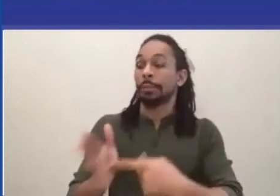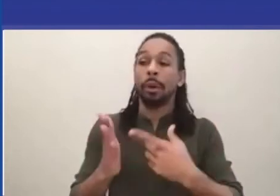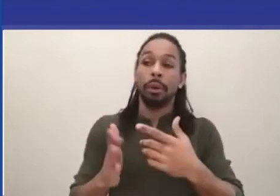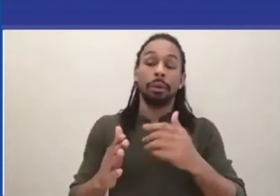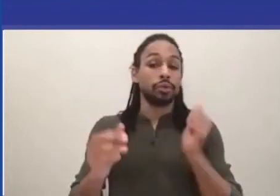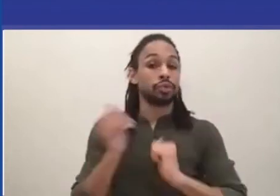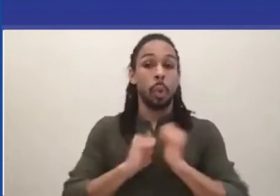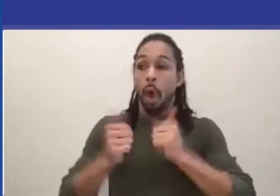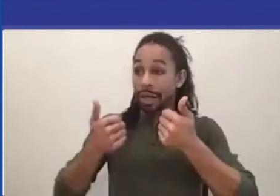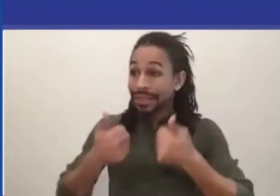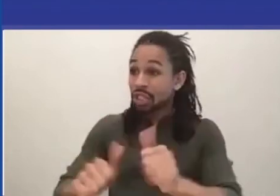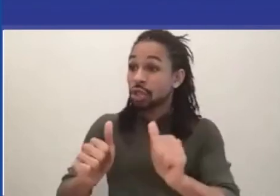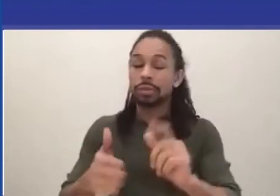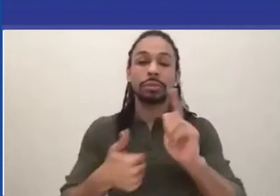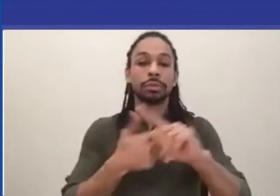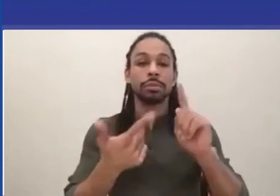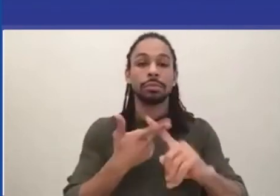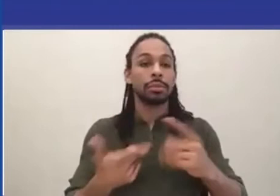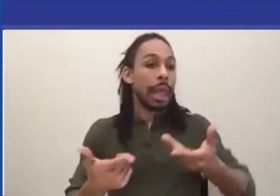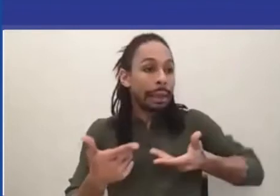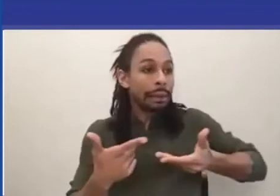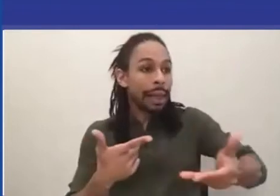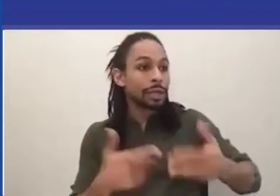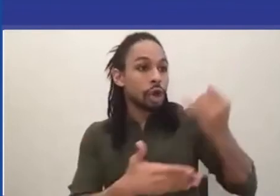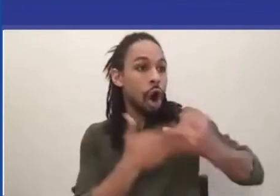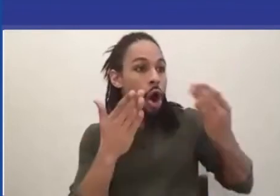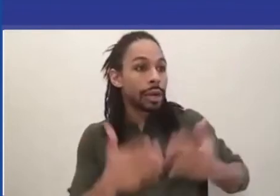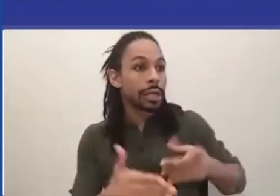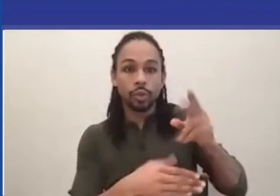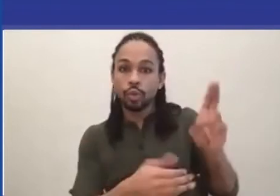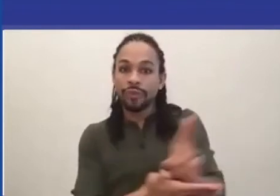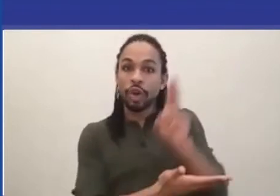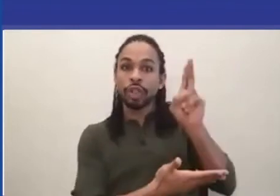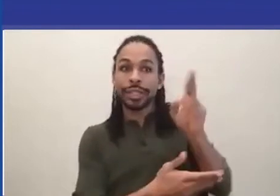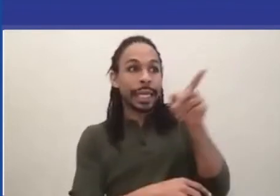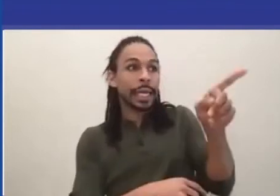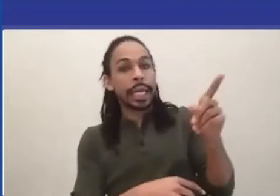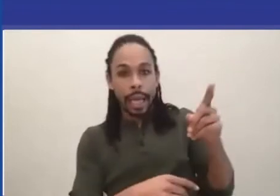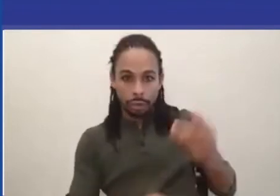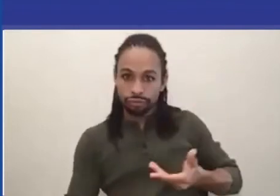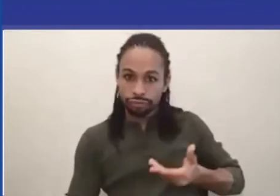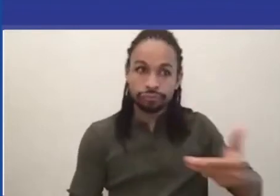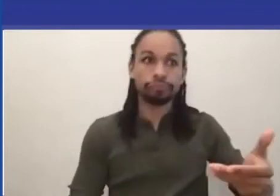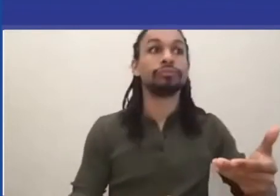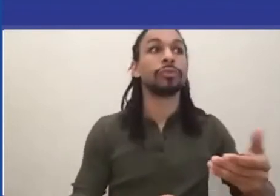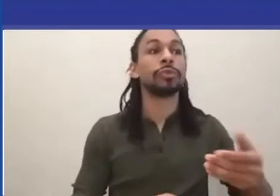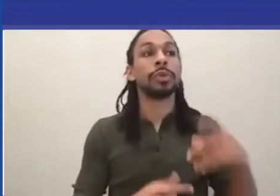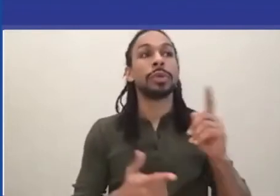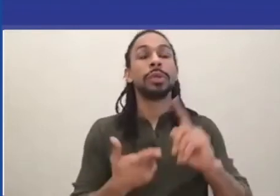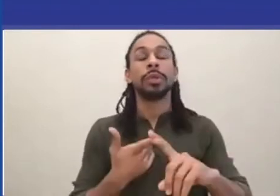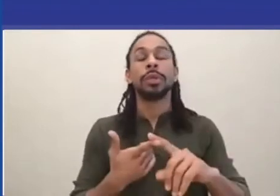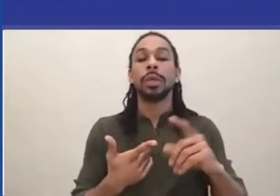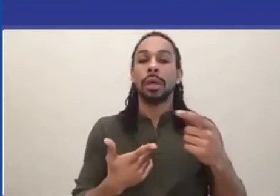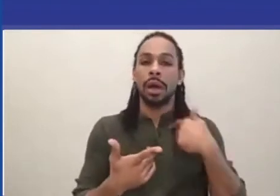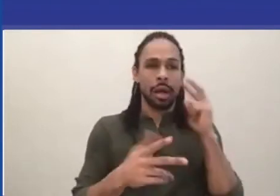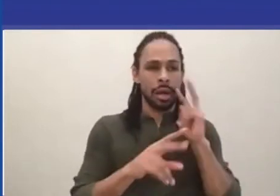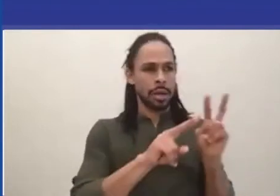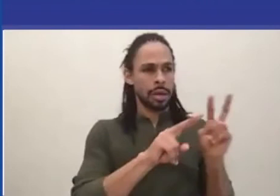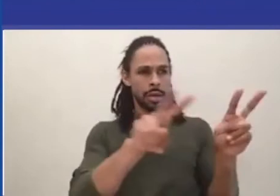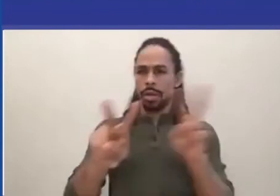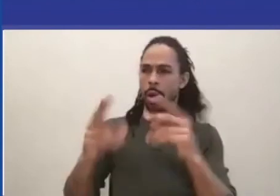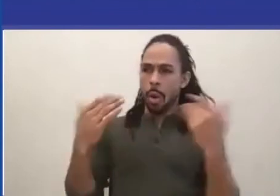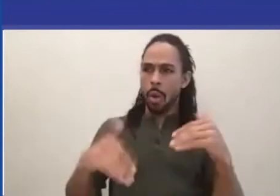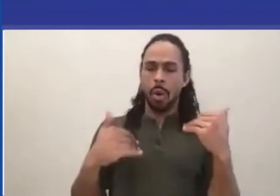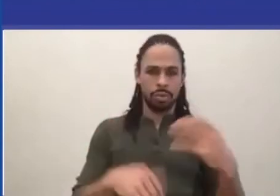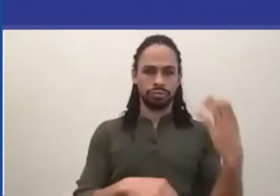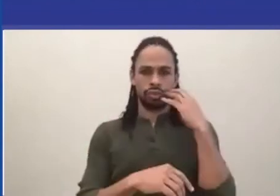guest artist at a university, where all this rich stuff that we are